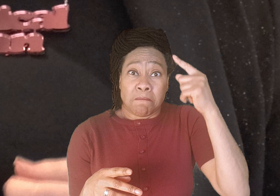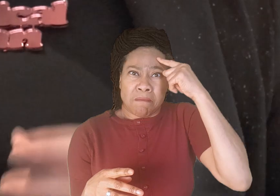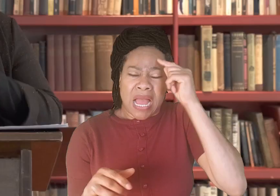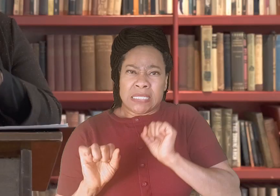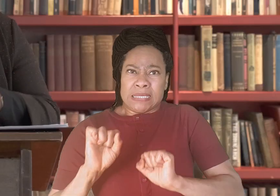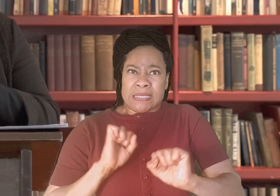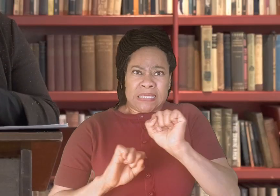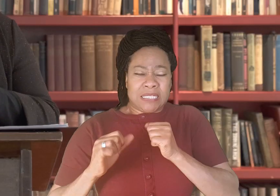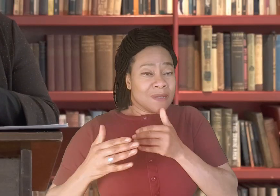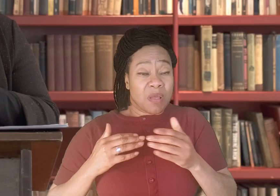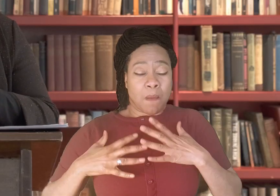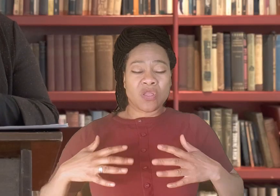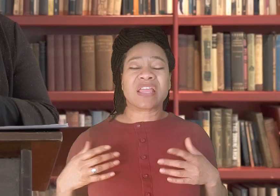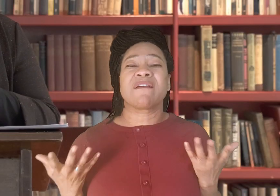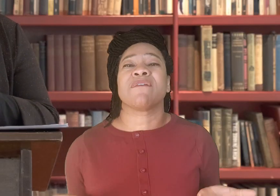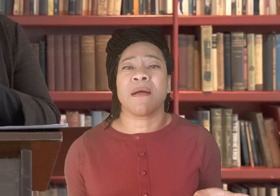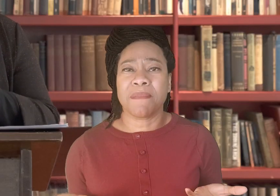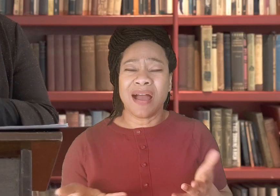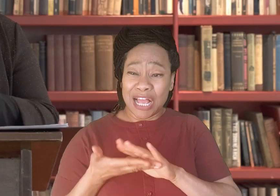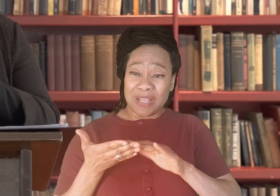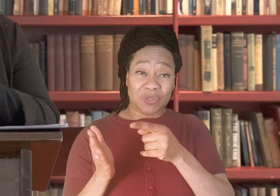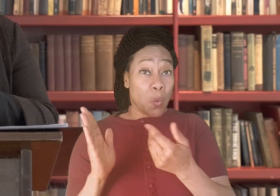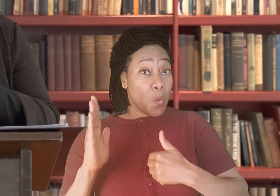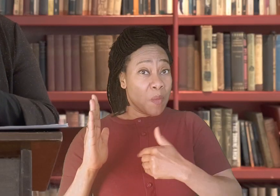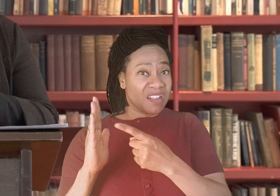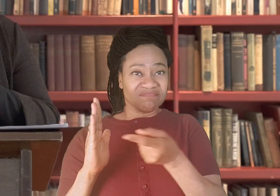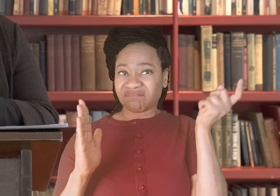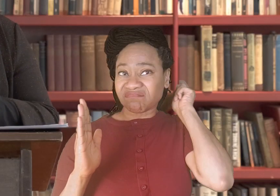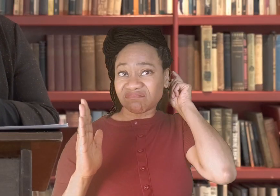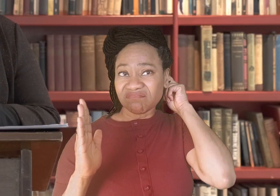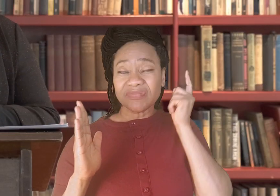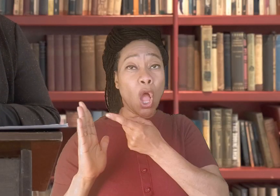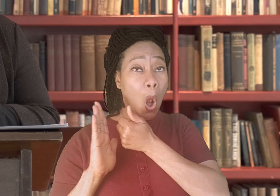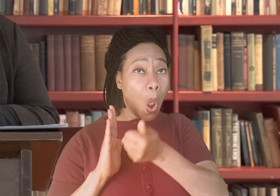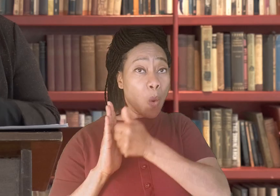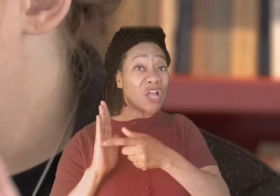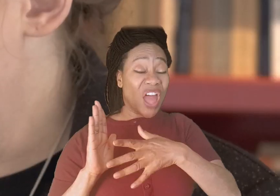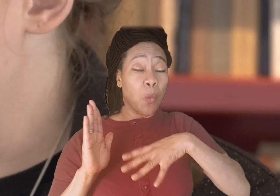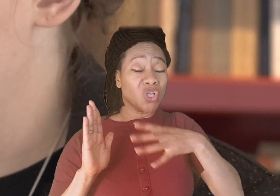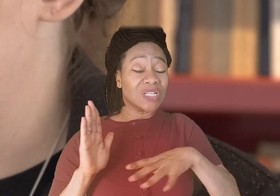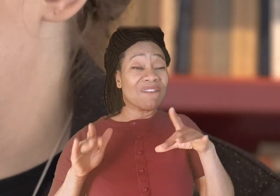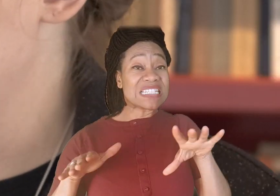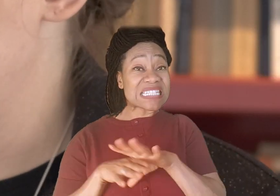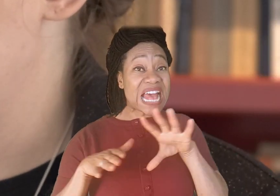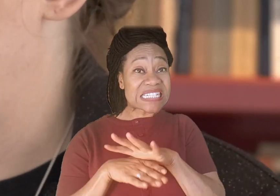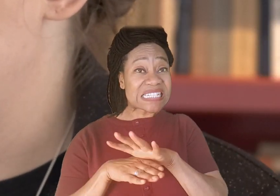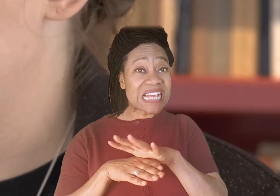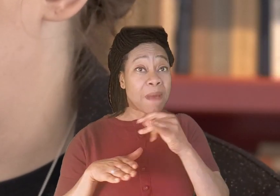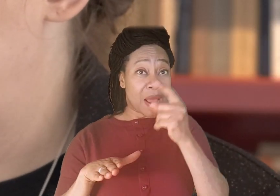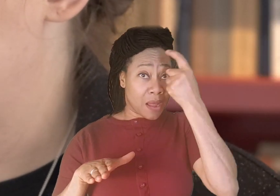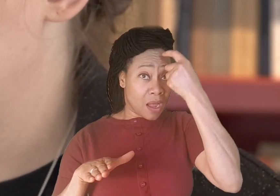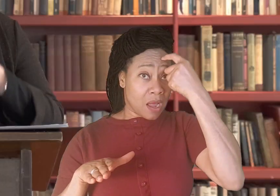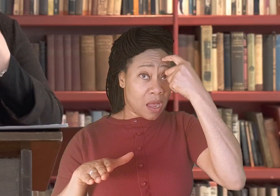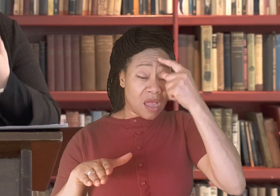them, and this being an indication that women unconsciously do always want to have sex even if their conscious mind